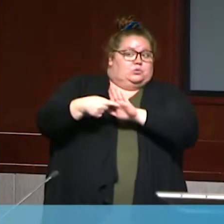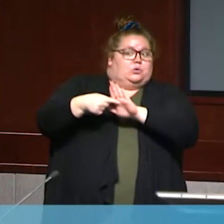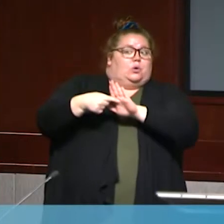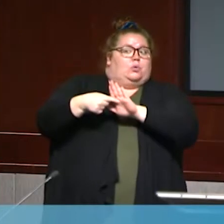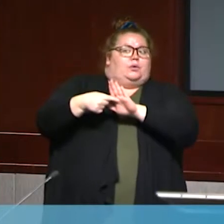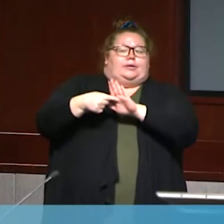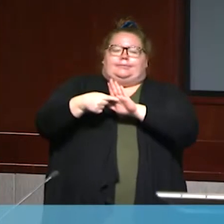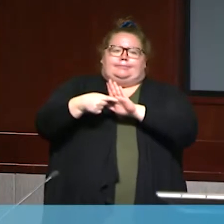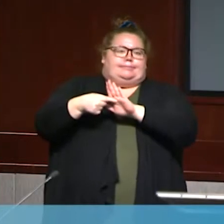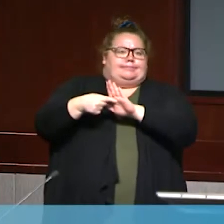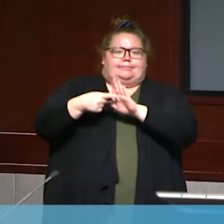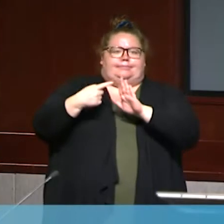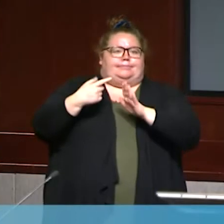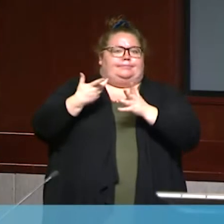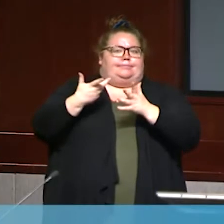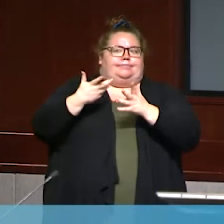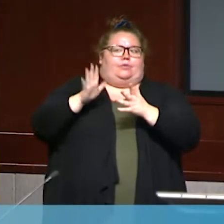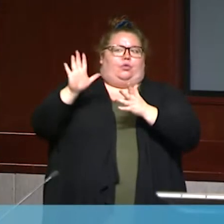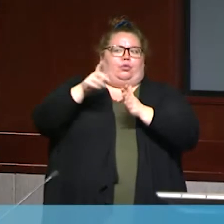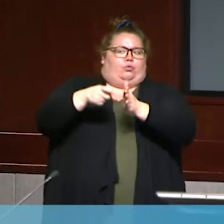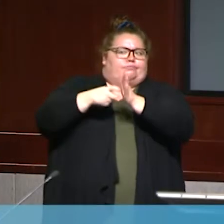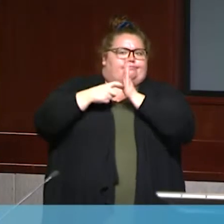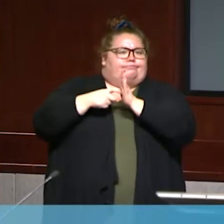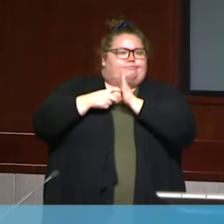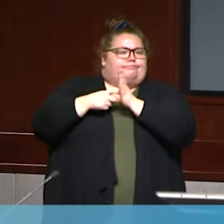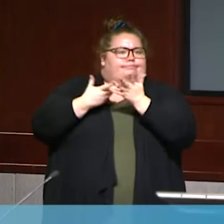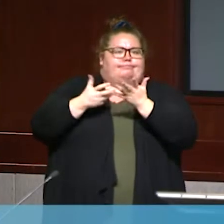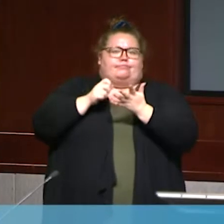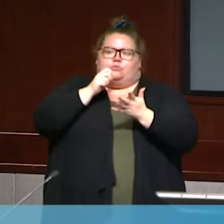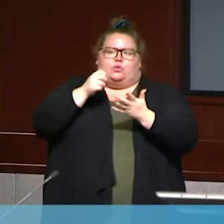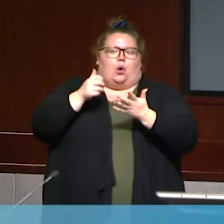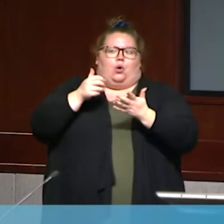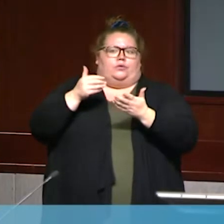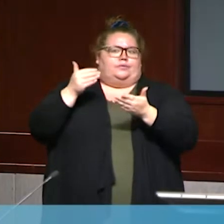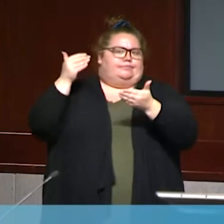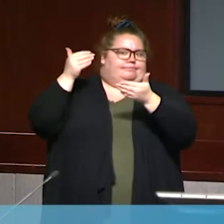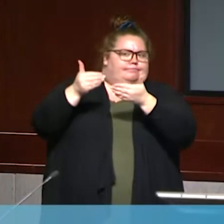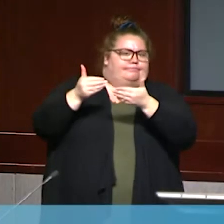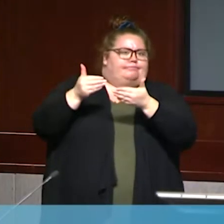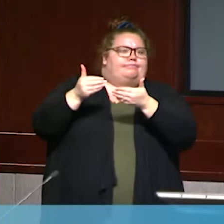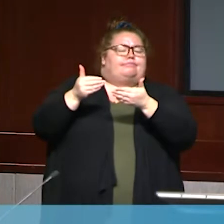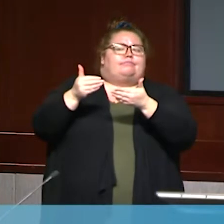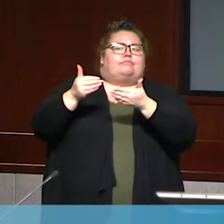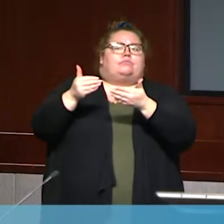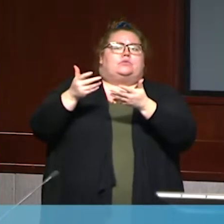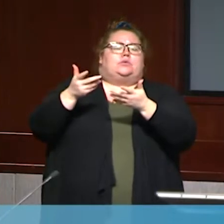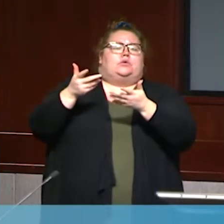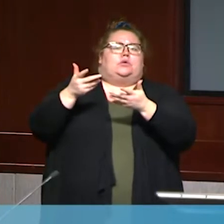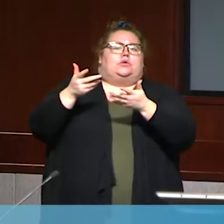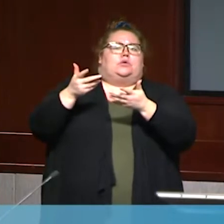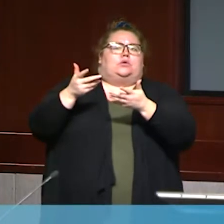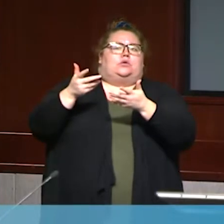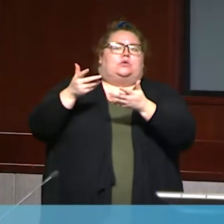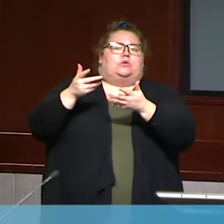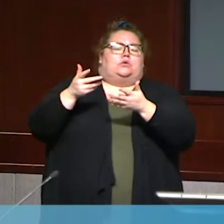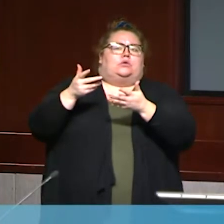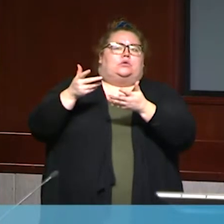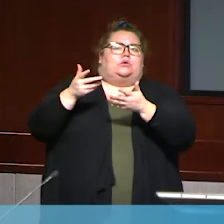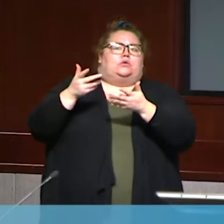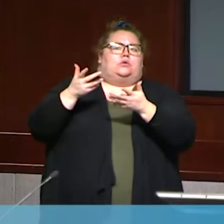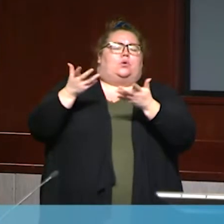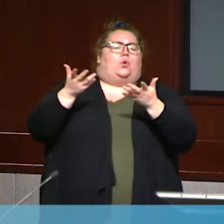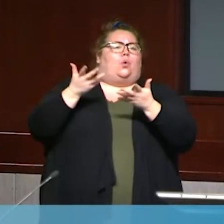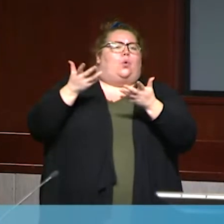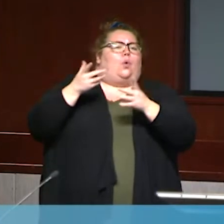benchmarks that the state has set in place, but what's going to be the turning point for the